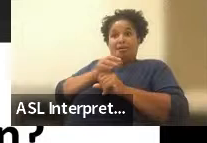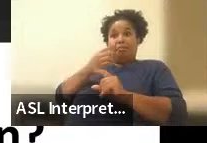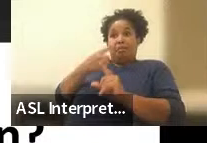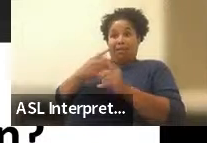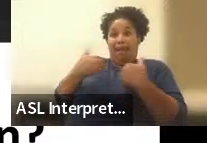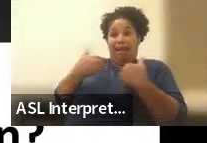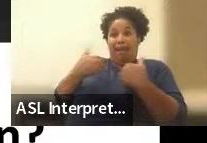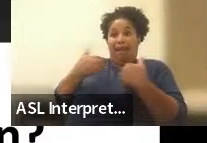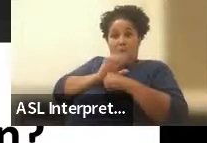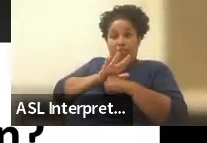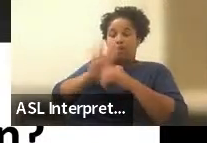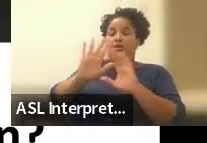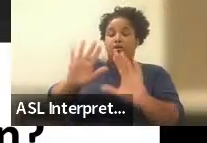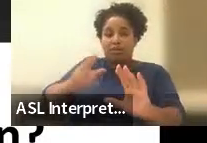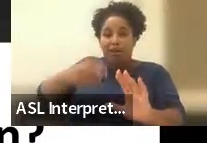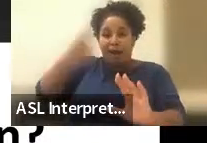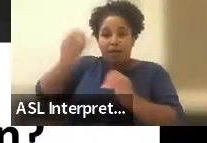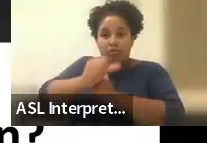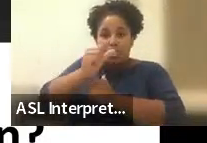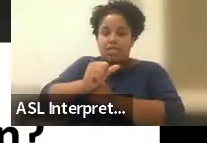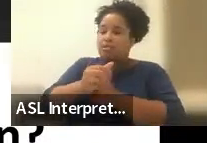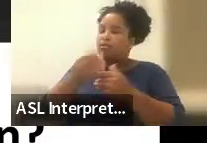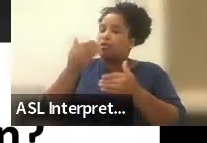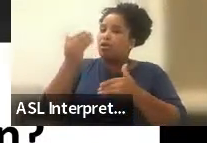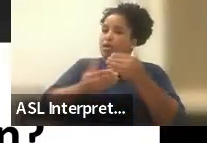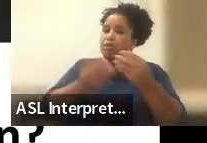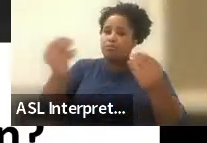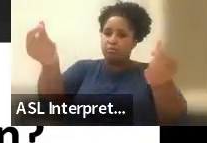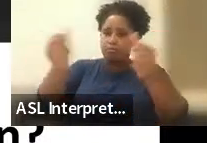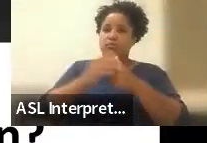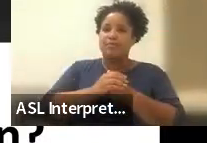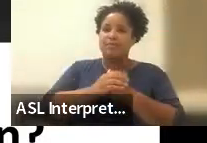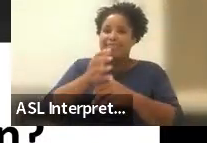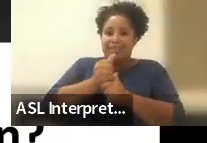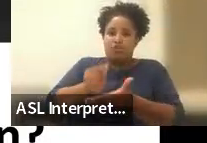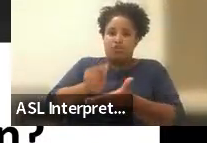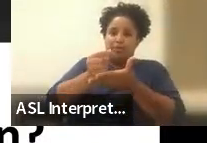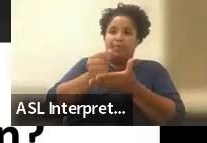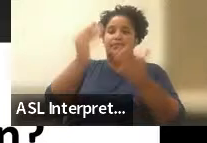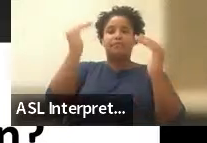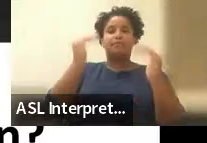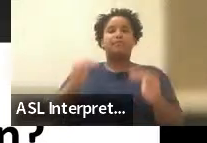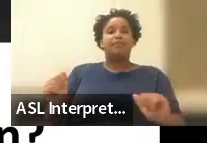especially if you're a high-risk patient. On the next slide.